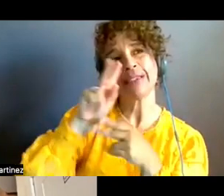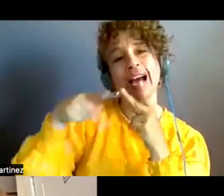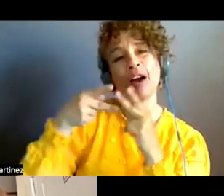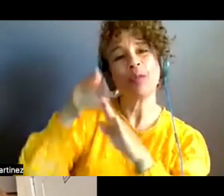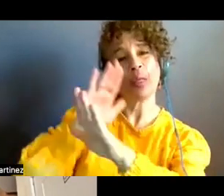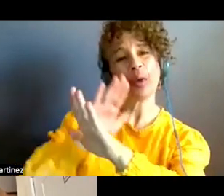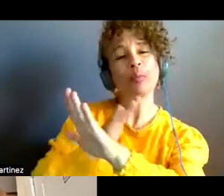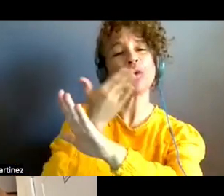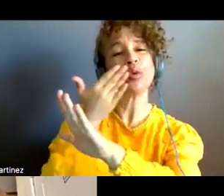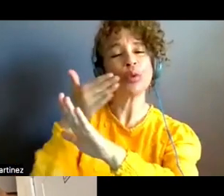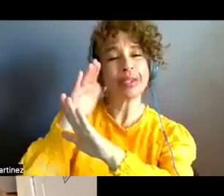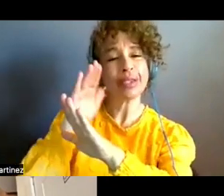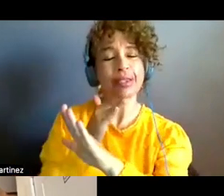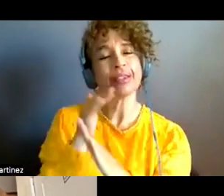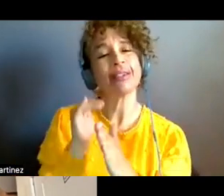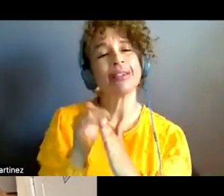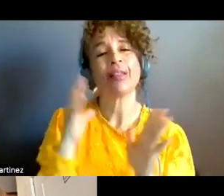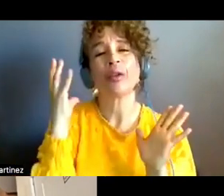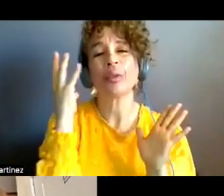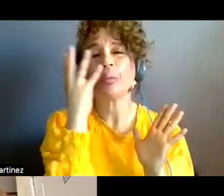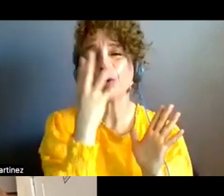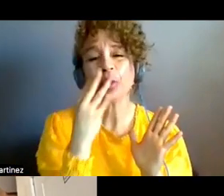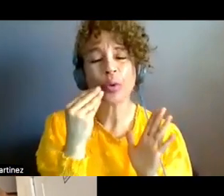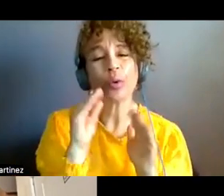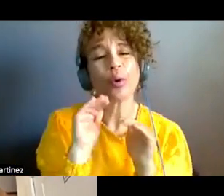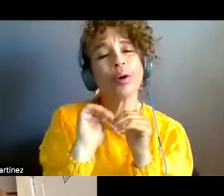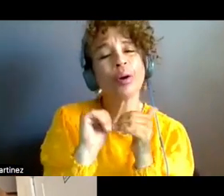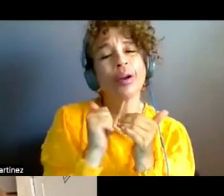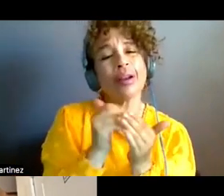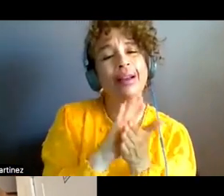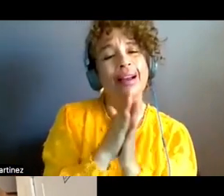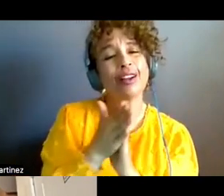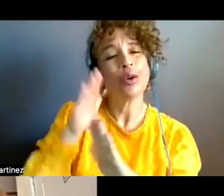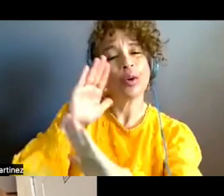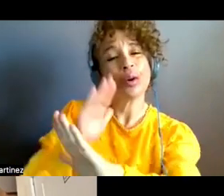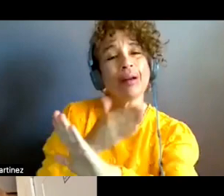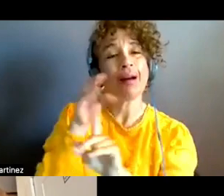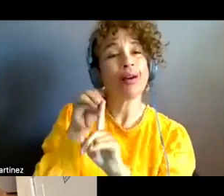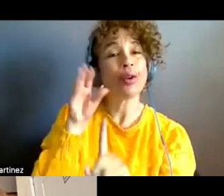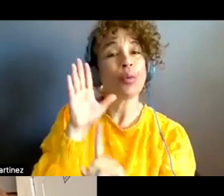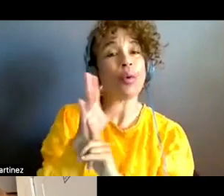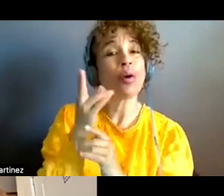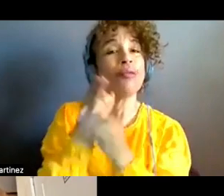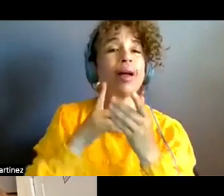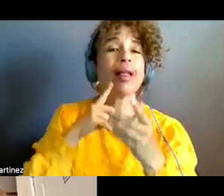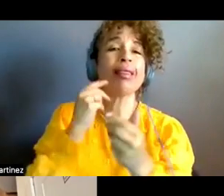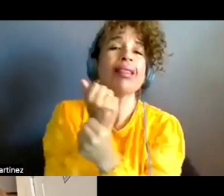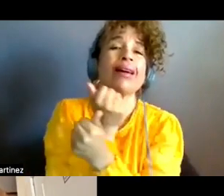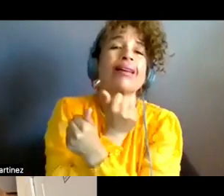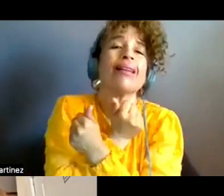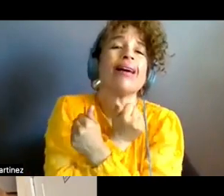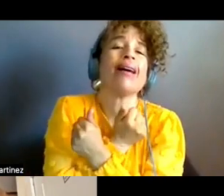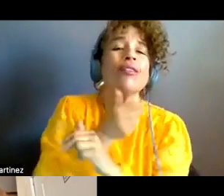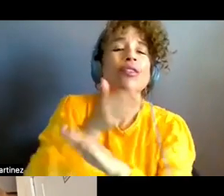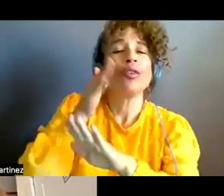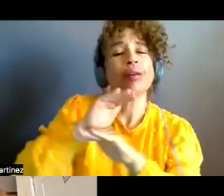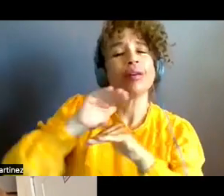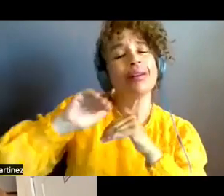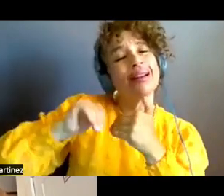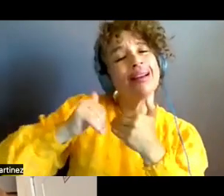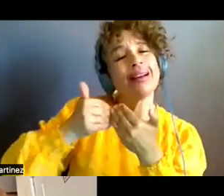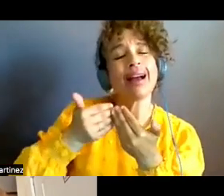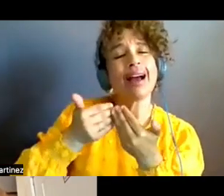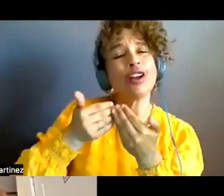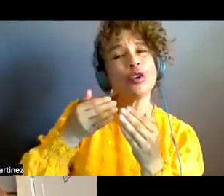Yeah, that's the beauty. So how did you come to music? Obviously, you both love music. How did you come to this